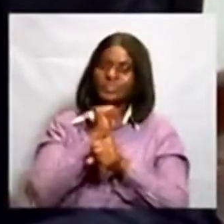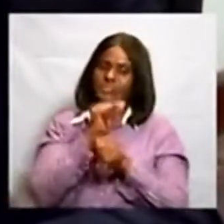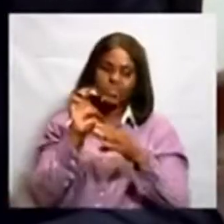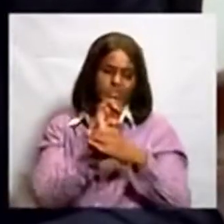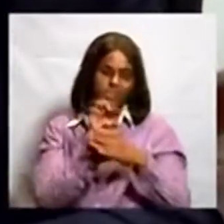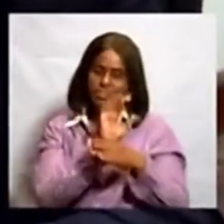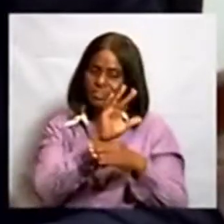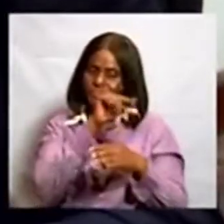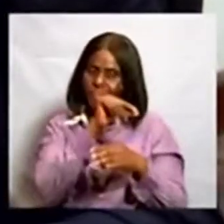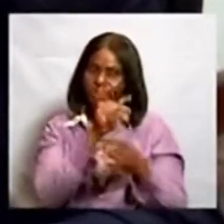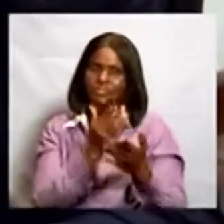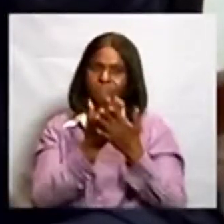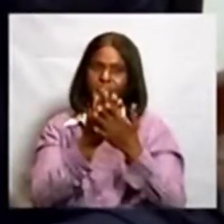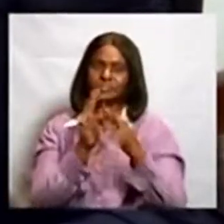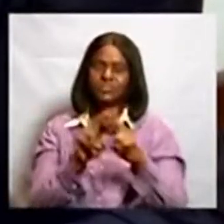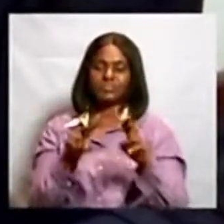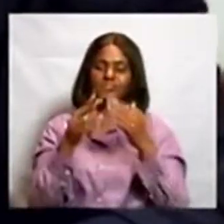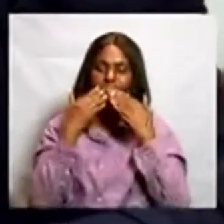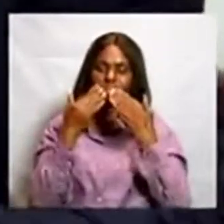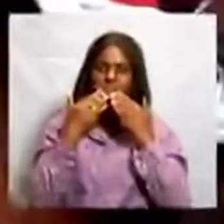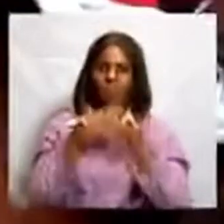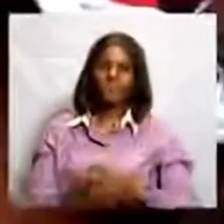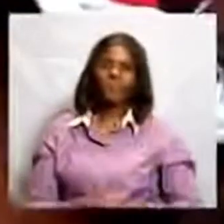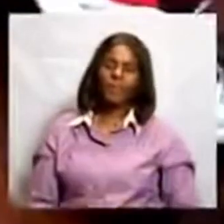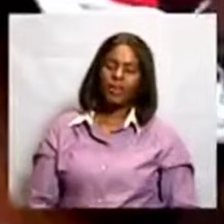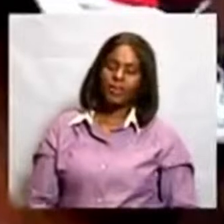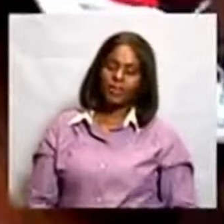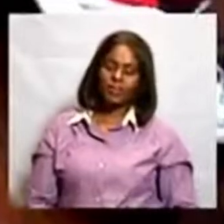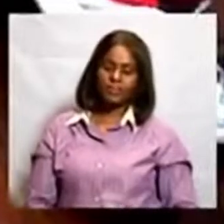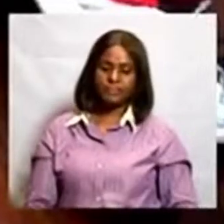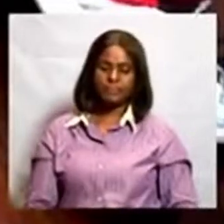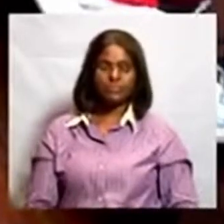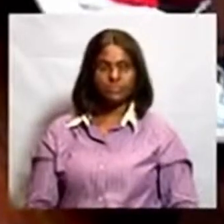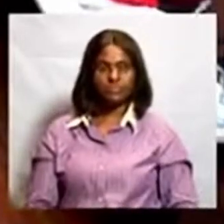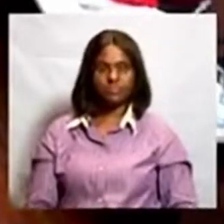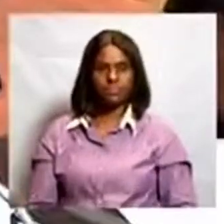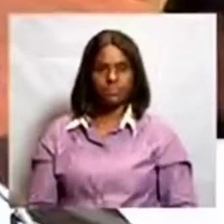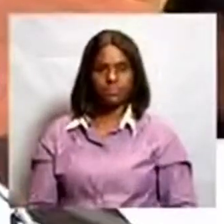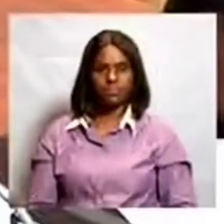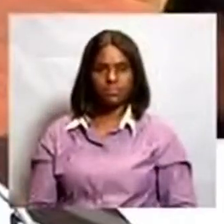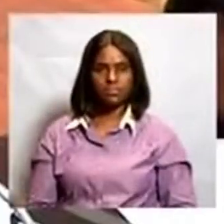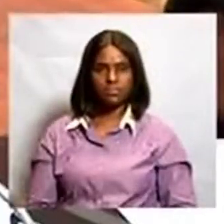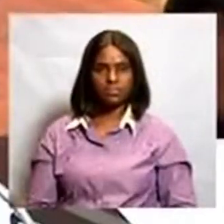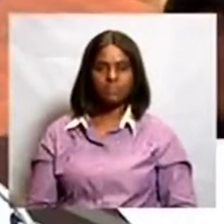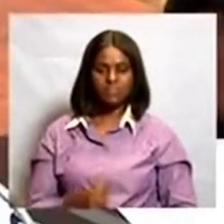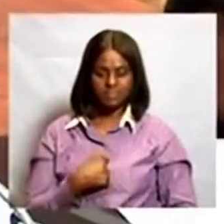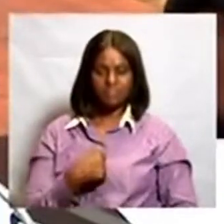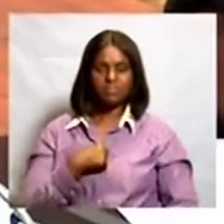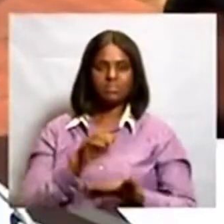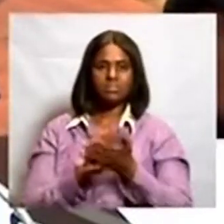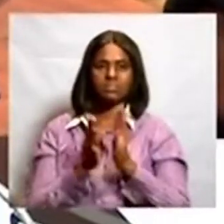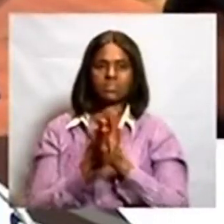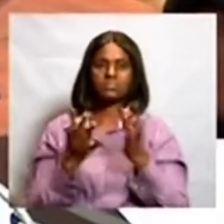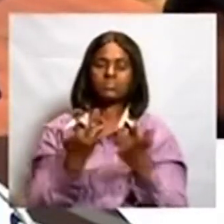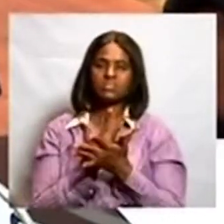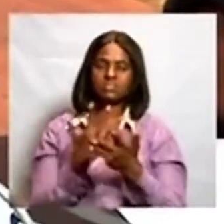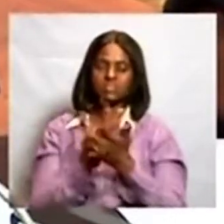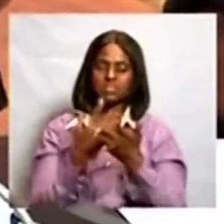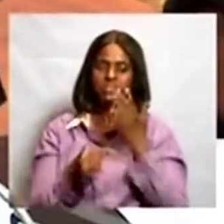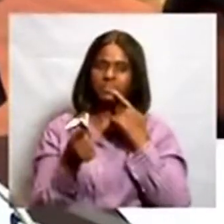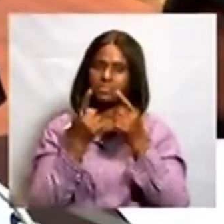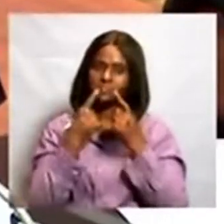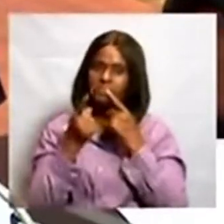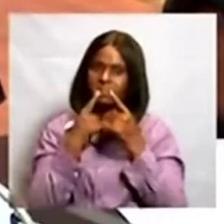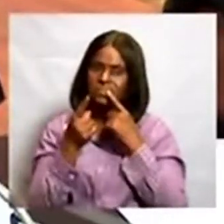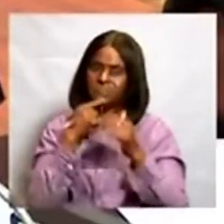evaluate qualifications. I submit, Chair. Thank you. Yeah, but some of the things I got a bit scared that were mentioned as we